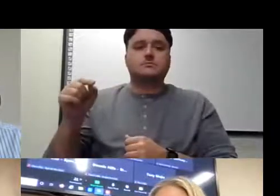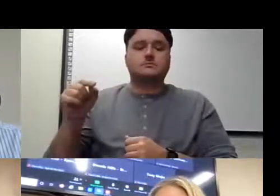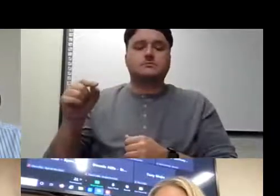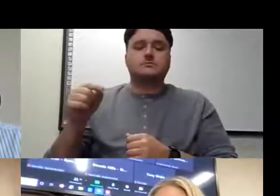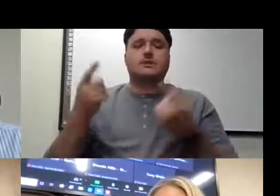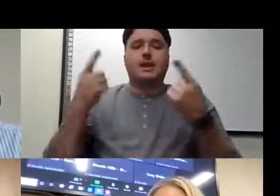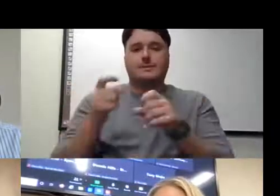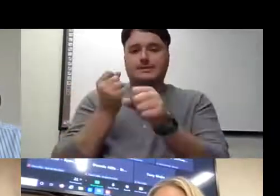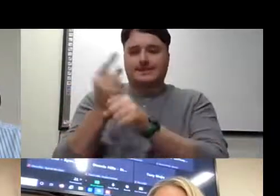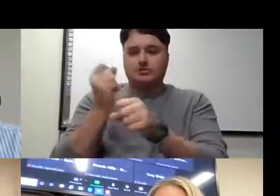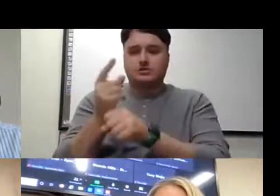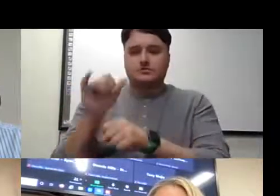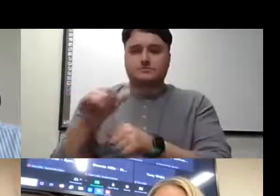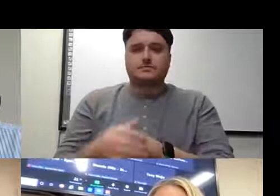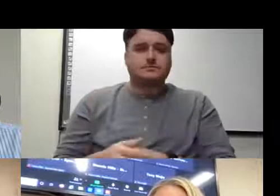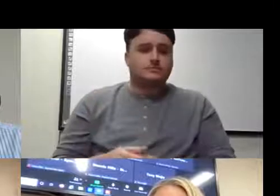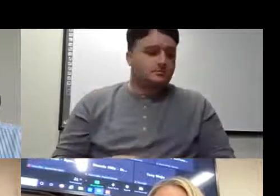each year.